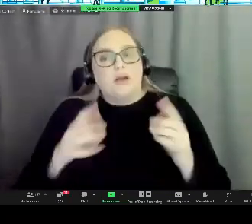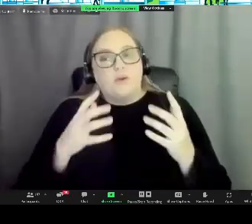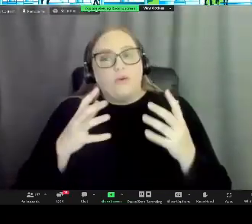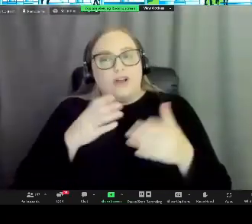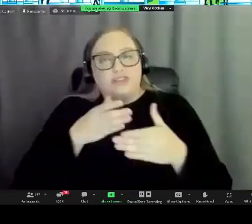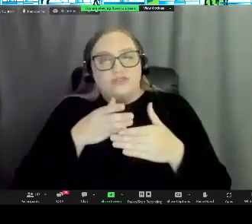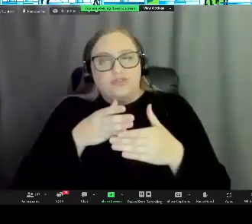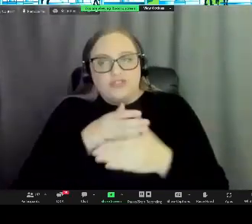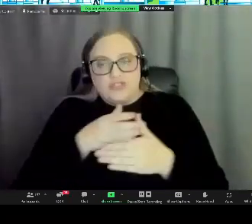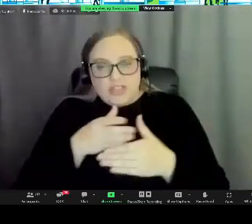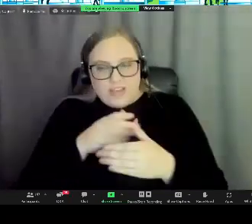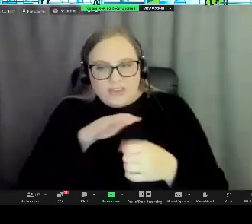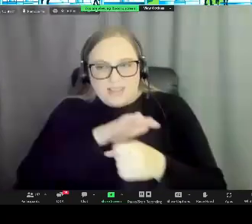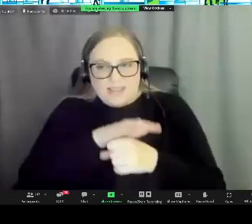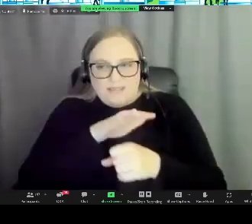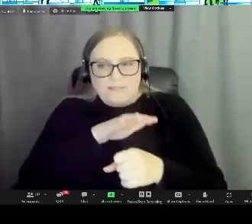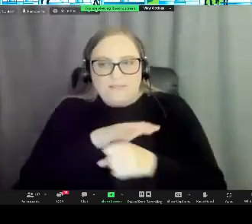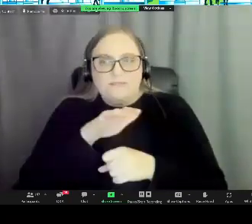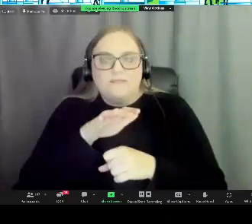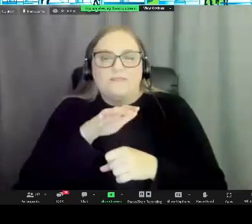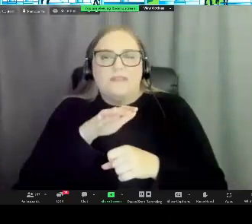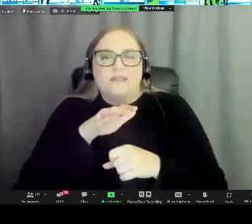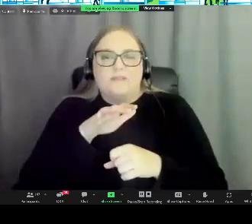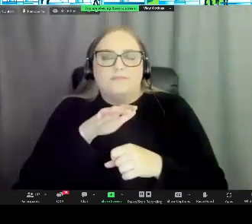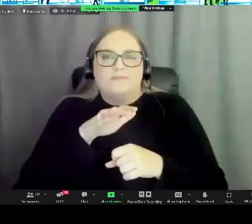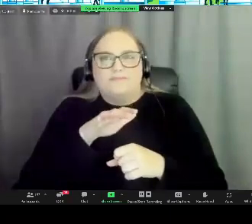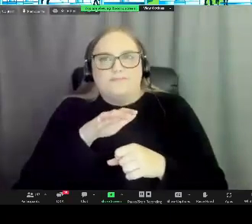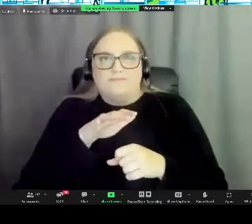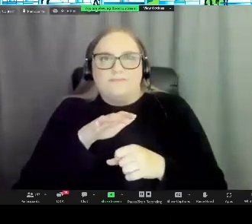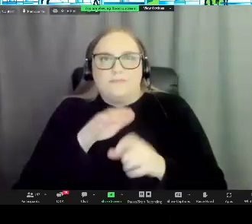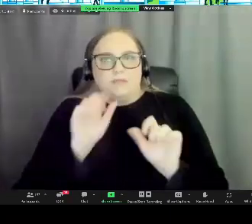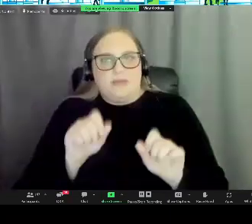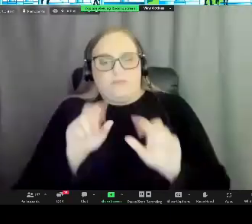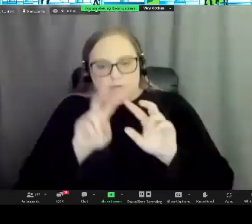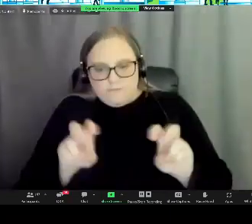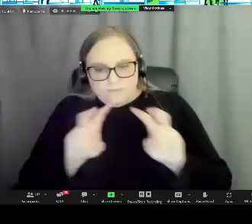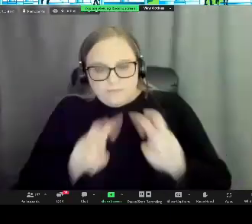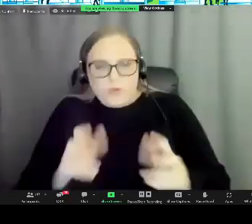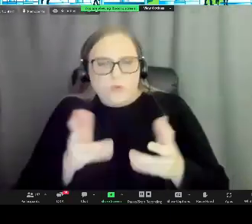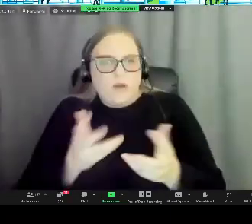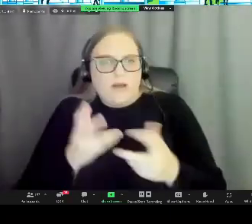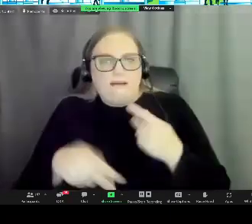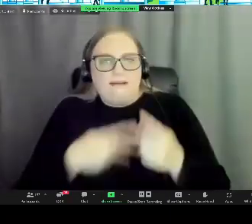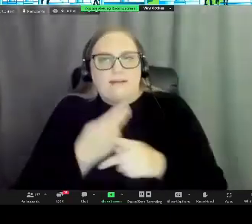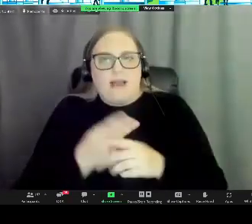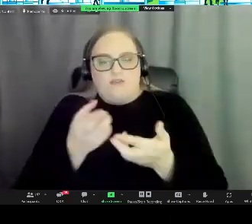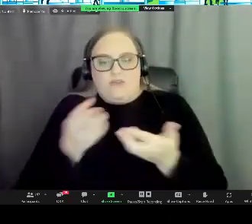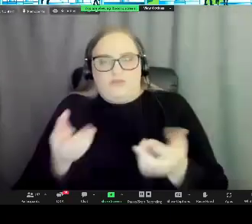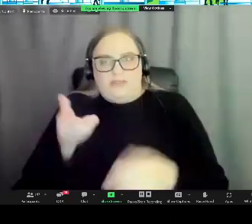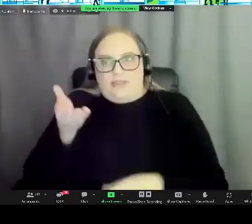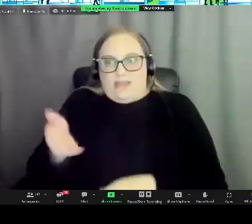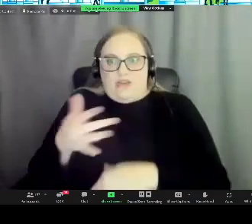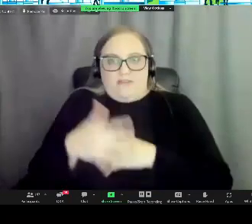them to dig out more what kind of resources are out there in public, like